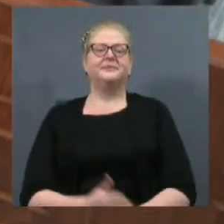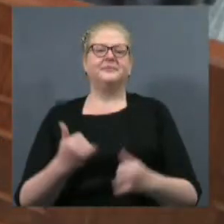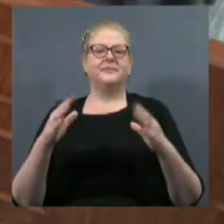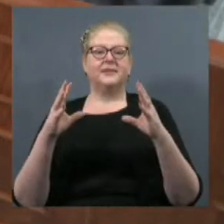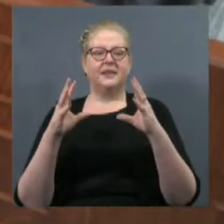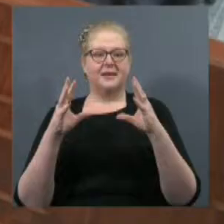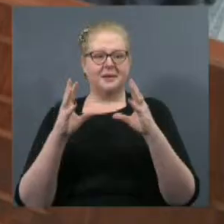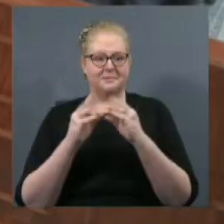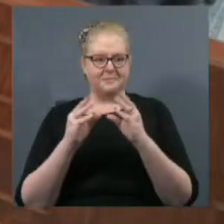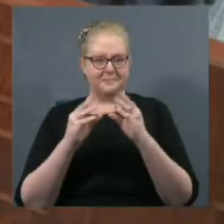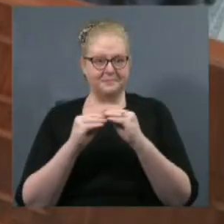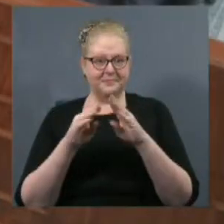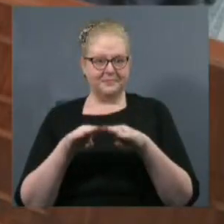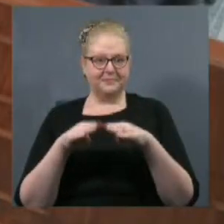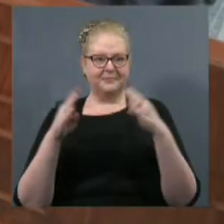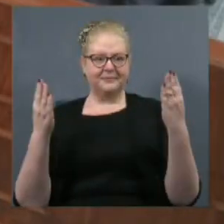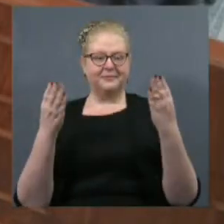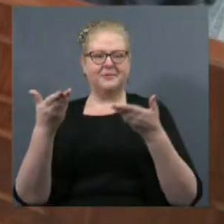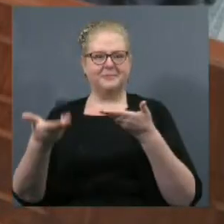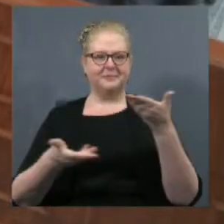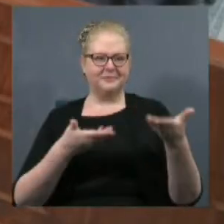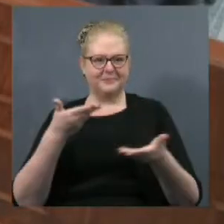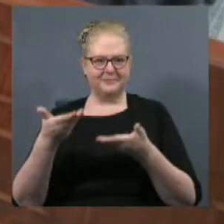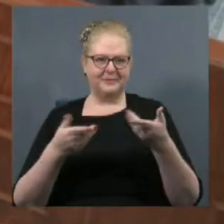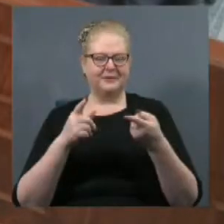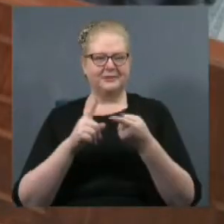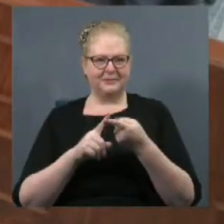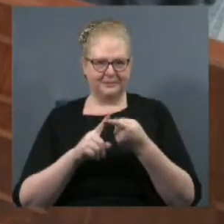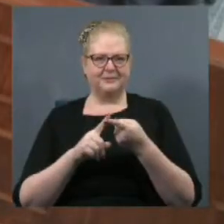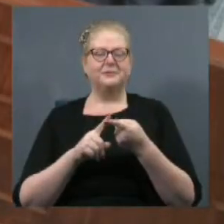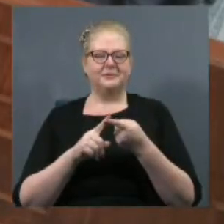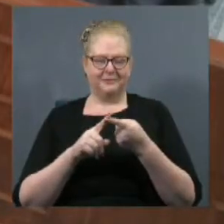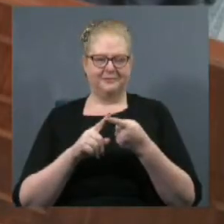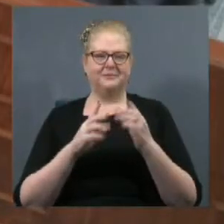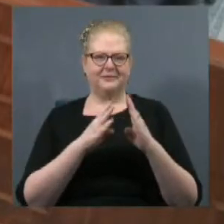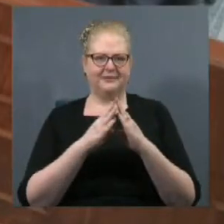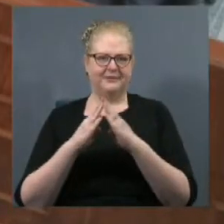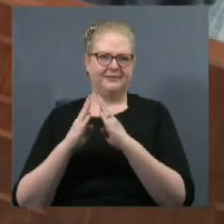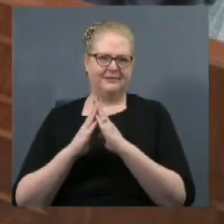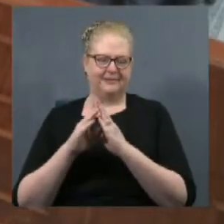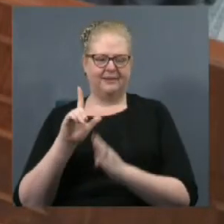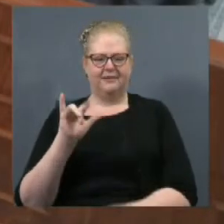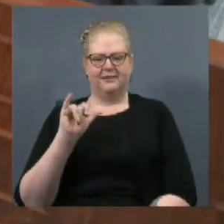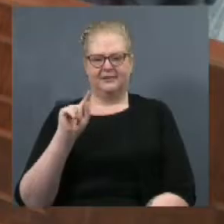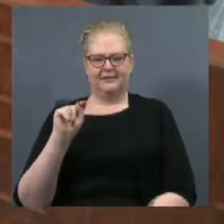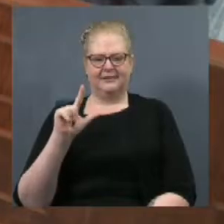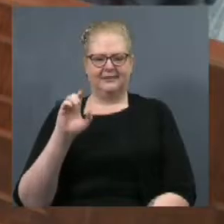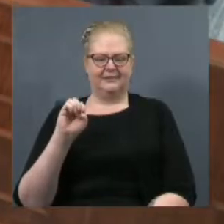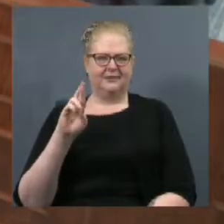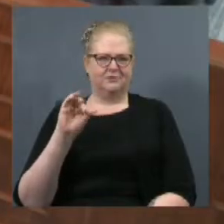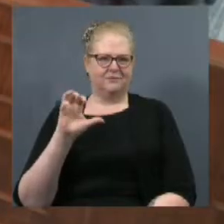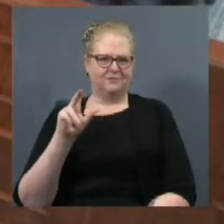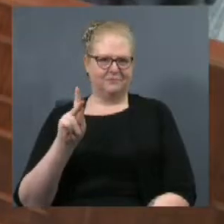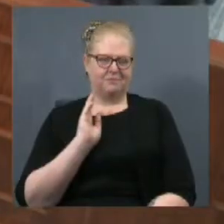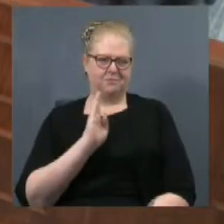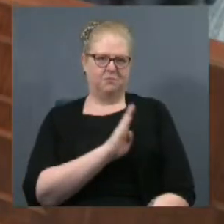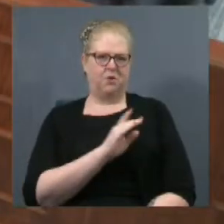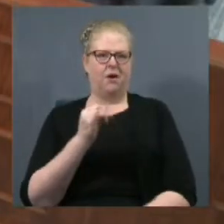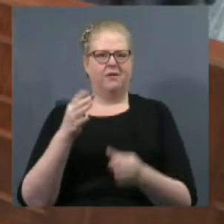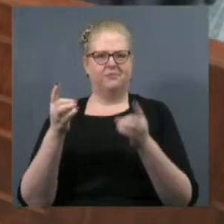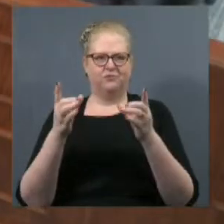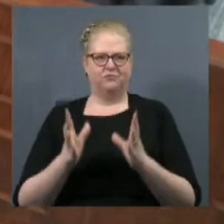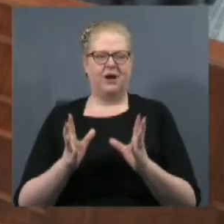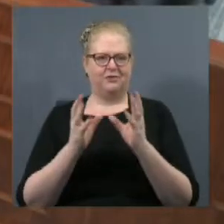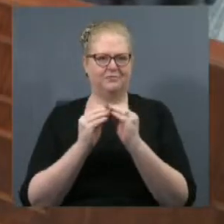This meeting is now, we're now welcoming everyone to City of Little Rock Board of Directors agenda meeting for May 27, 2025. This is our opportunity to review